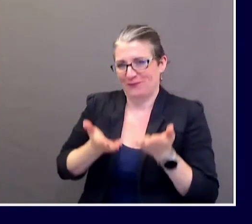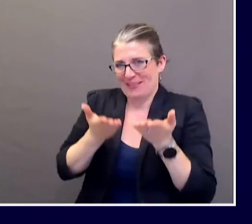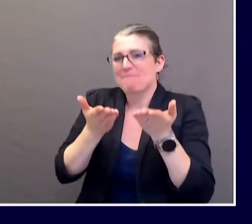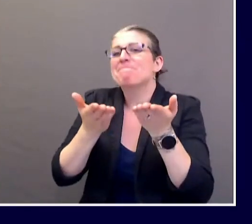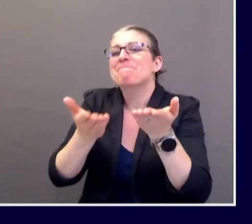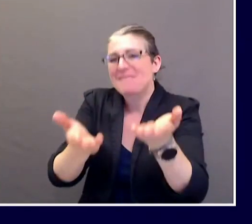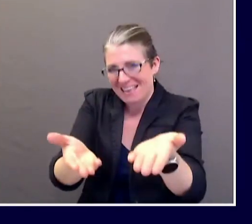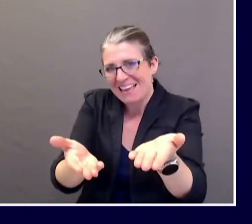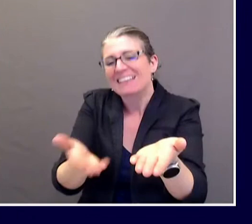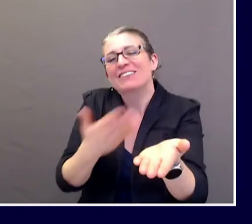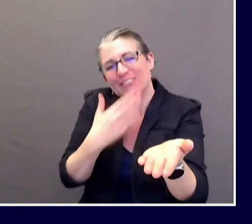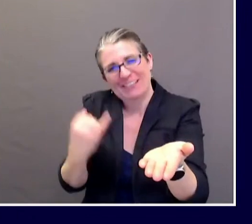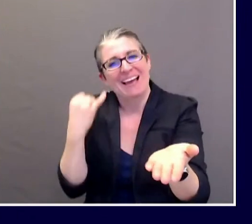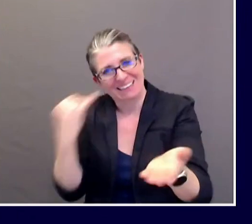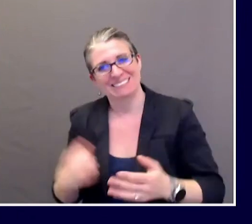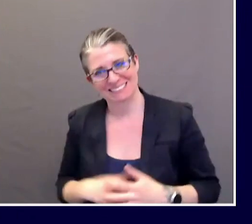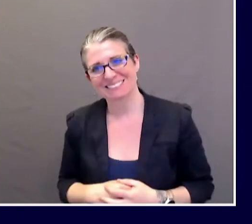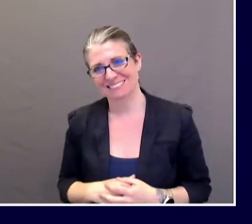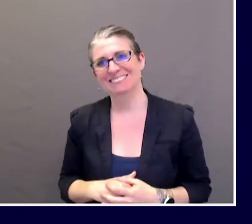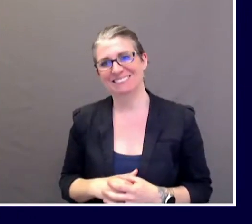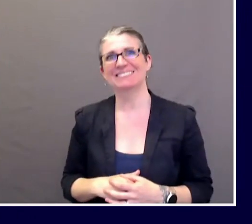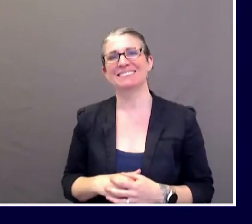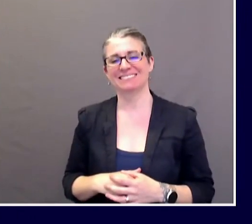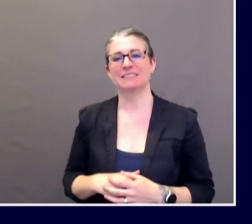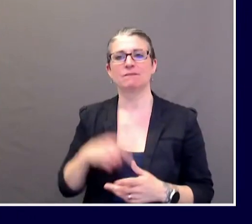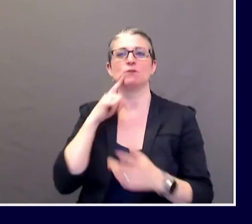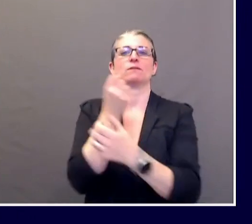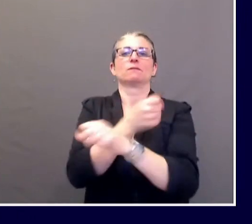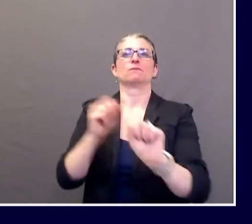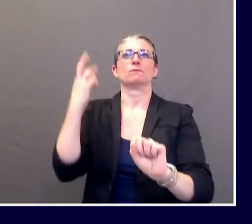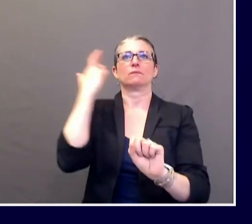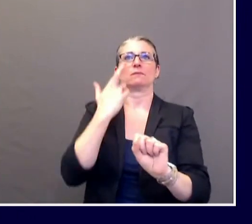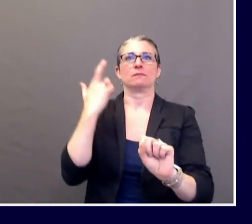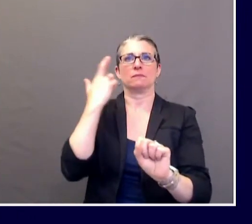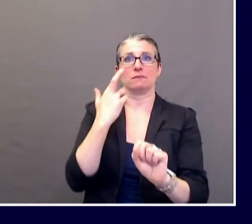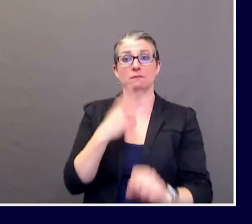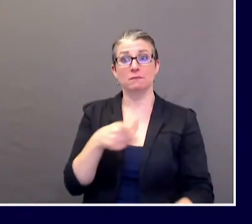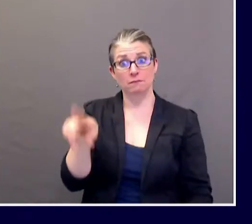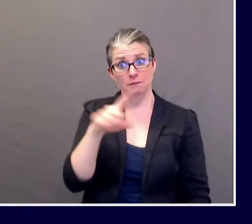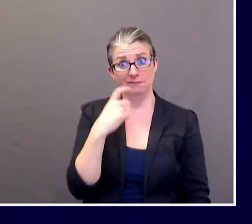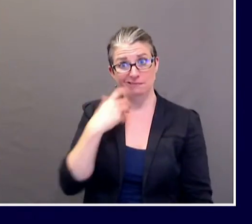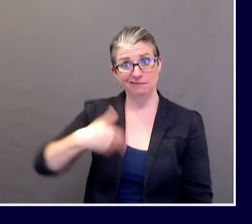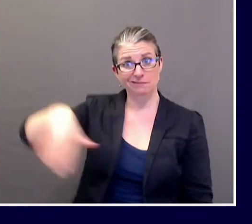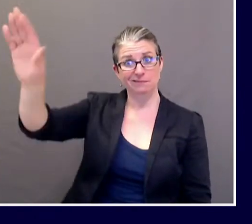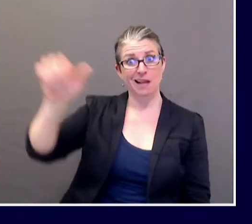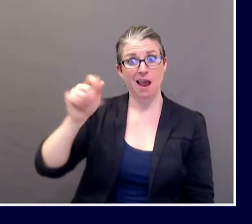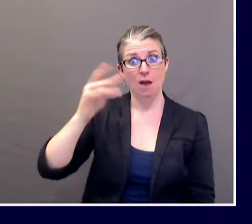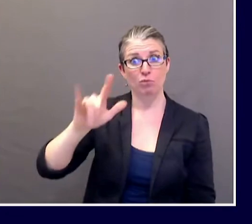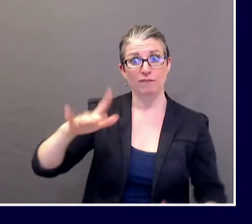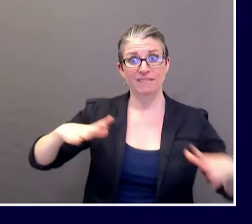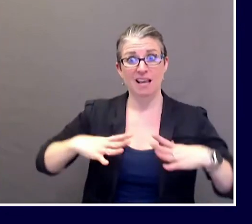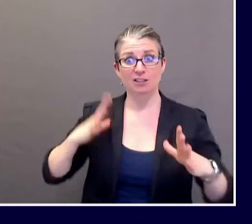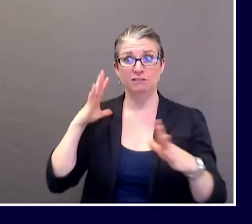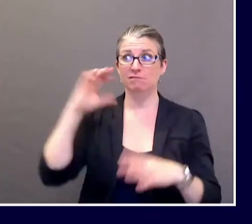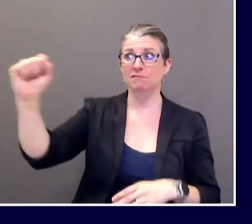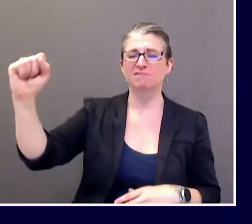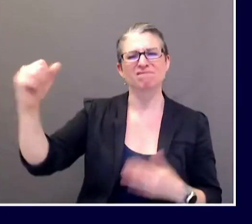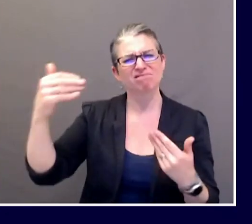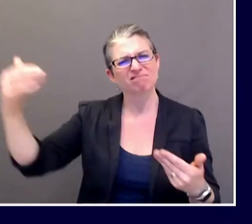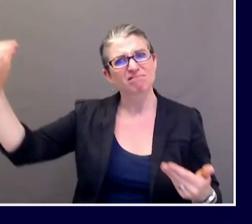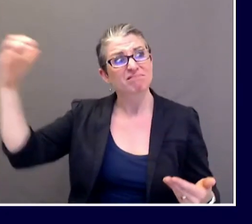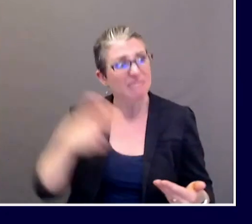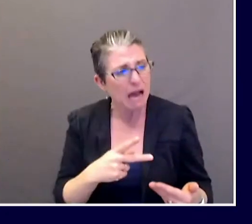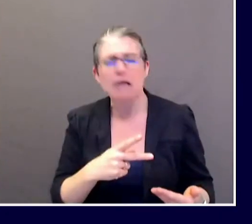vacation, we do continue to require for the rest of this week, and then after May 1st, recommend testing. Testing is a great